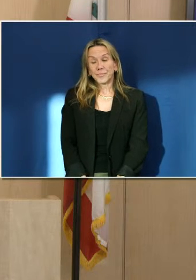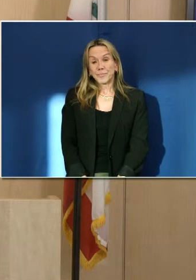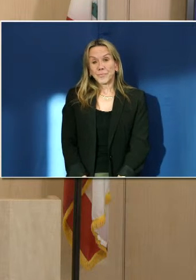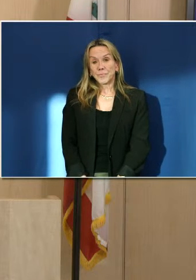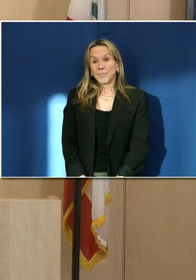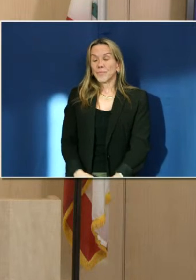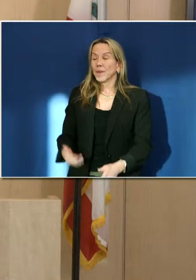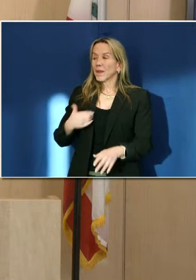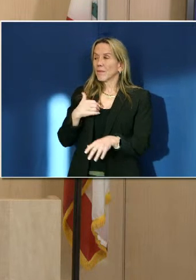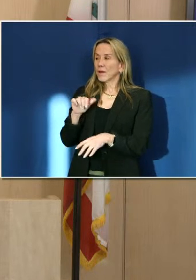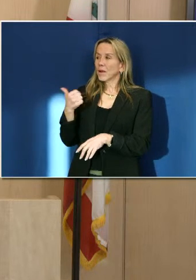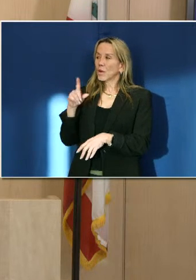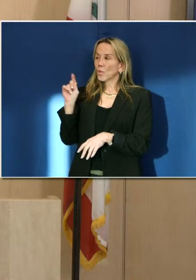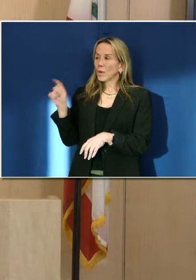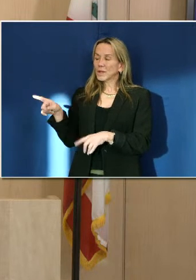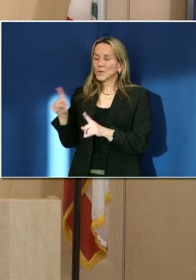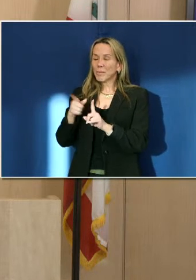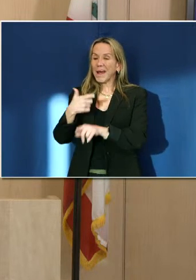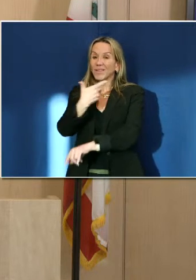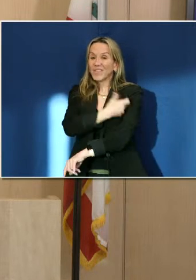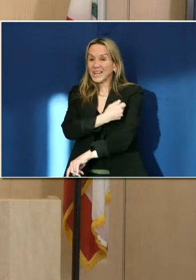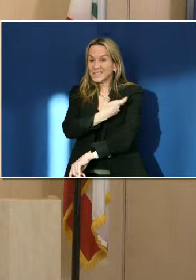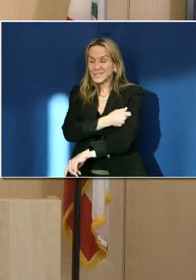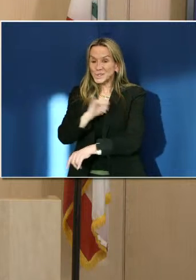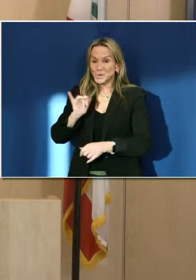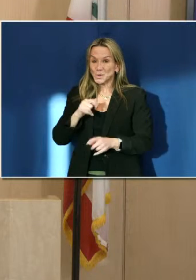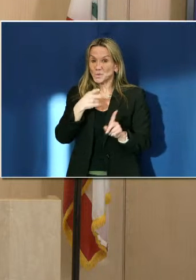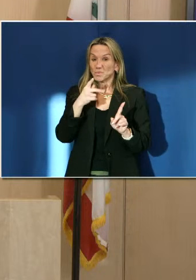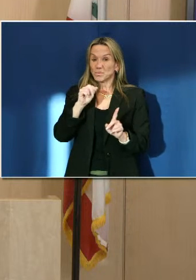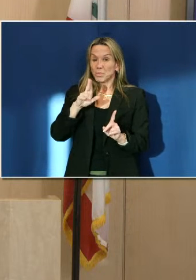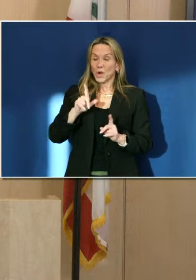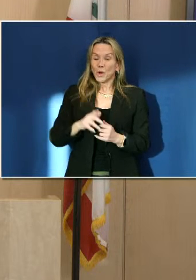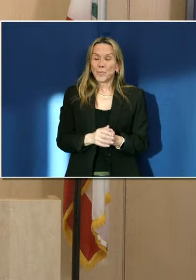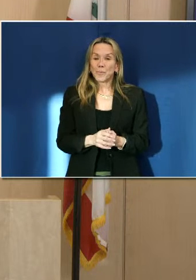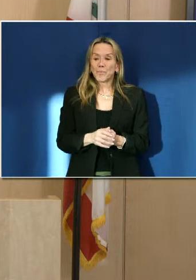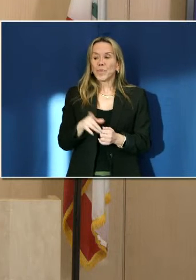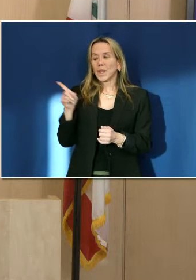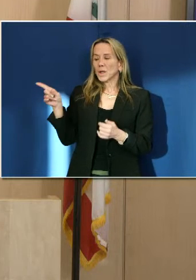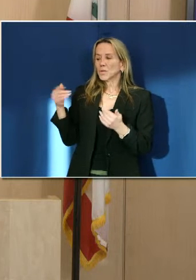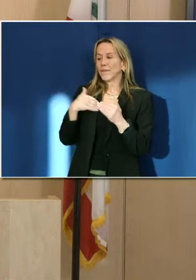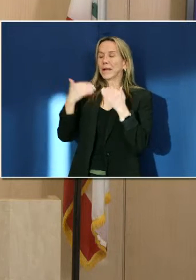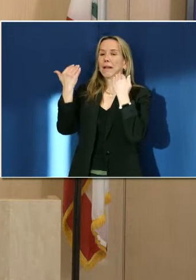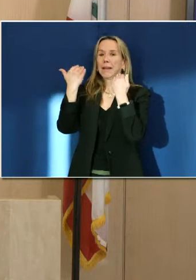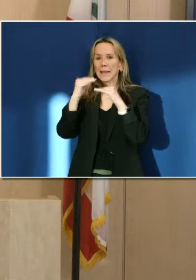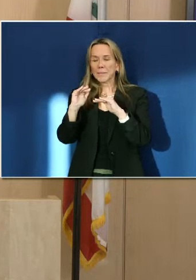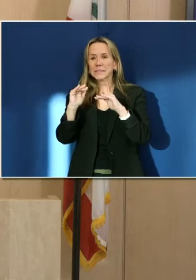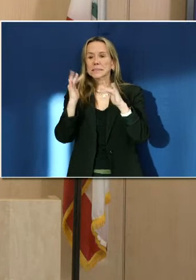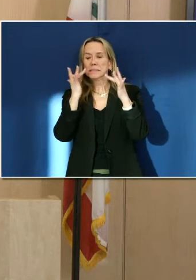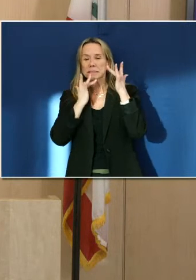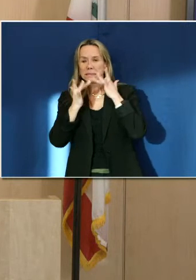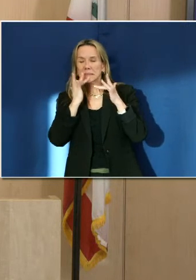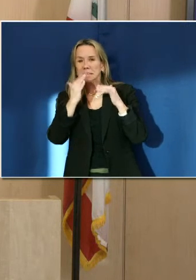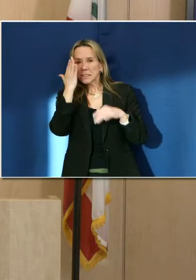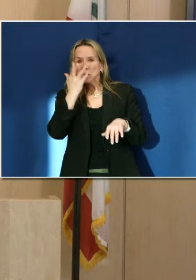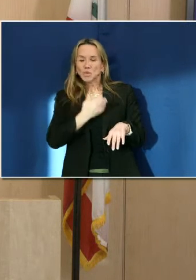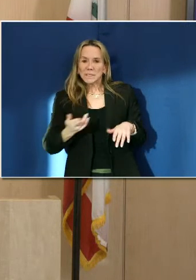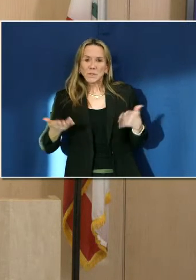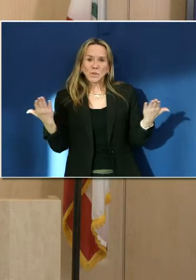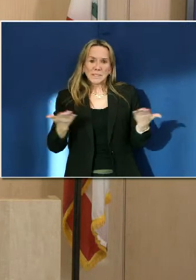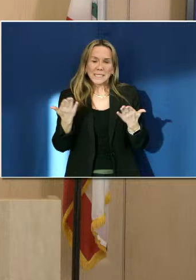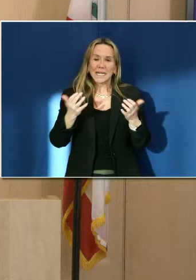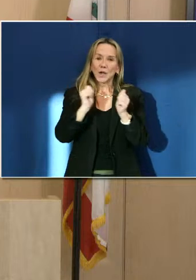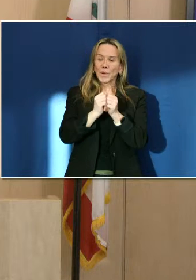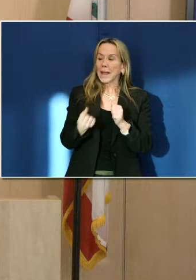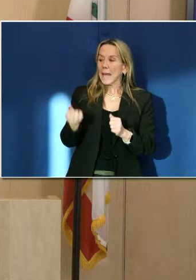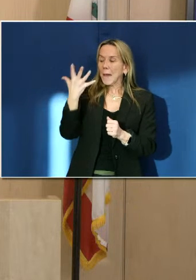A question for you about vaccination. You have clearly a very limited resource here out of the gate. 28,000 doses is certainly,